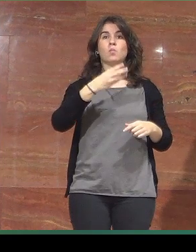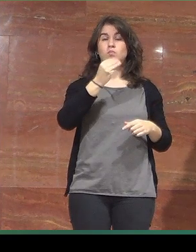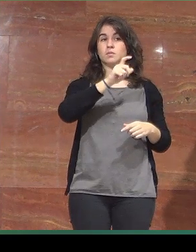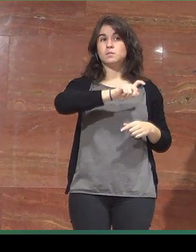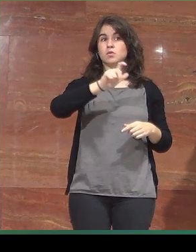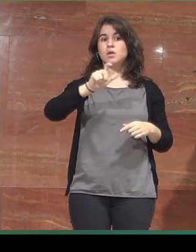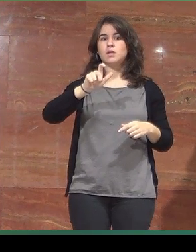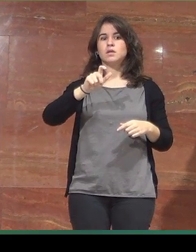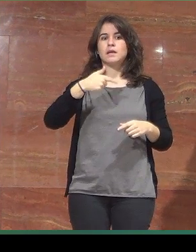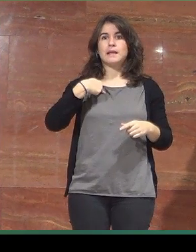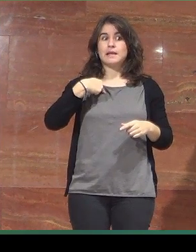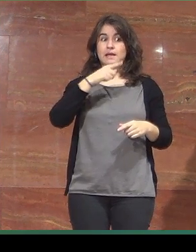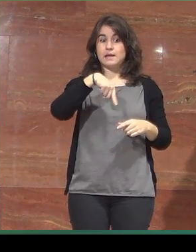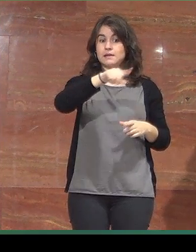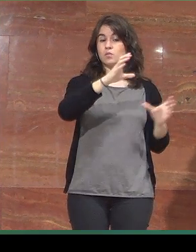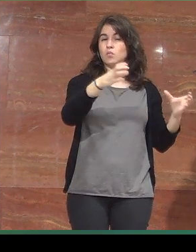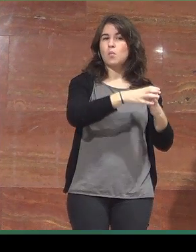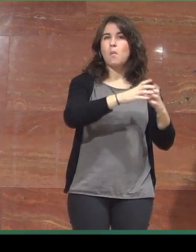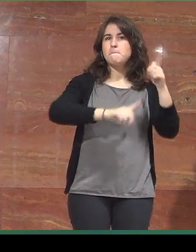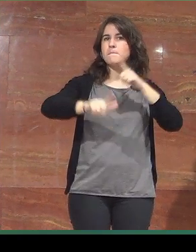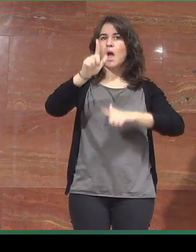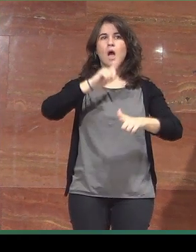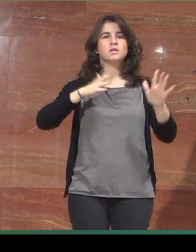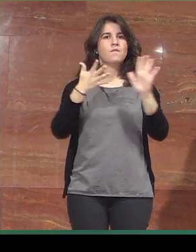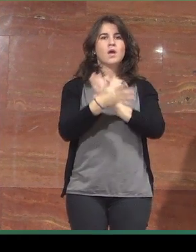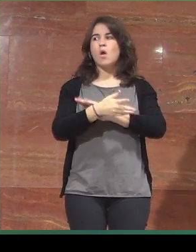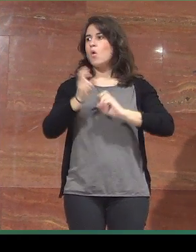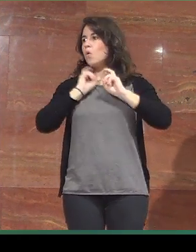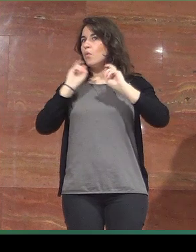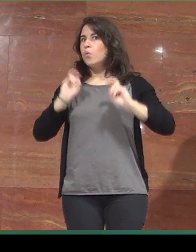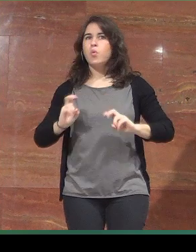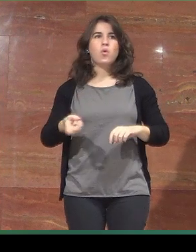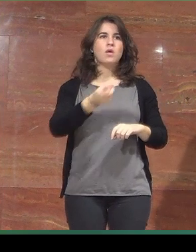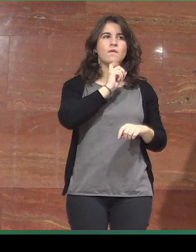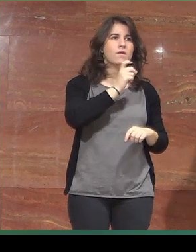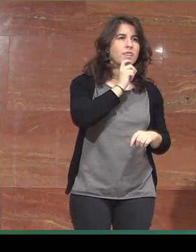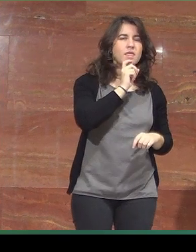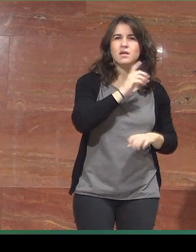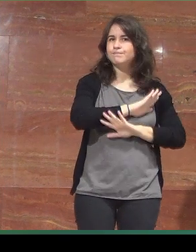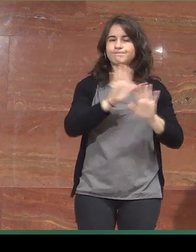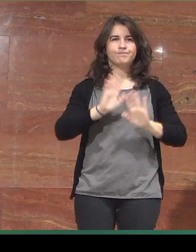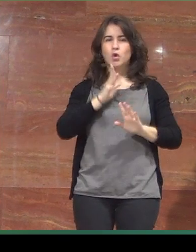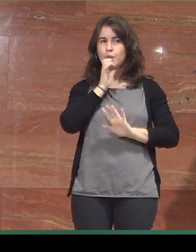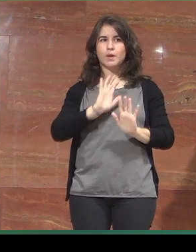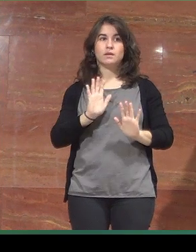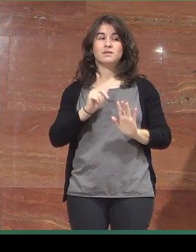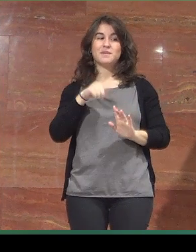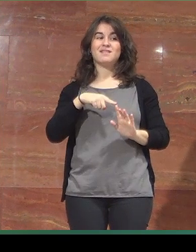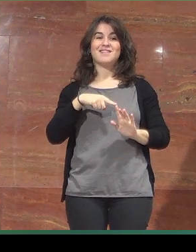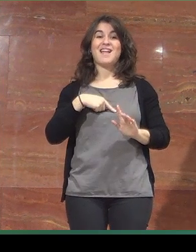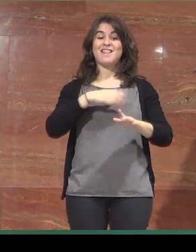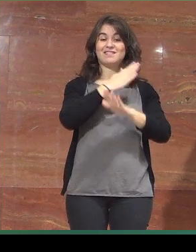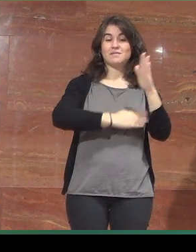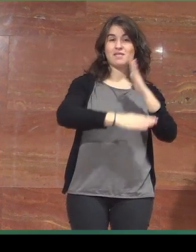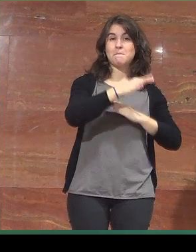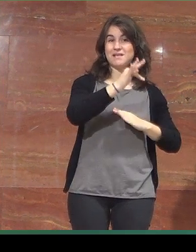difficult. There is also, of course, a very strong correlation between age and disability. Some 2/3